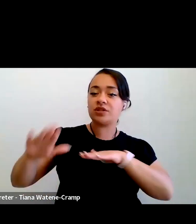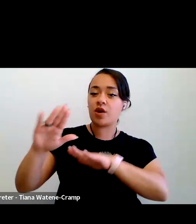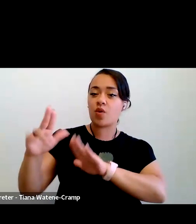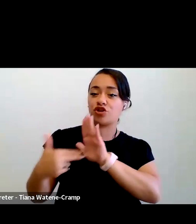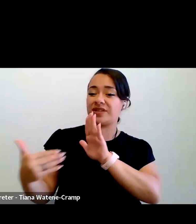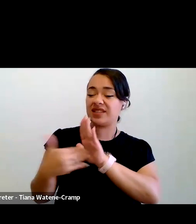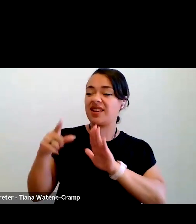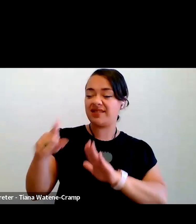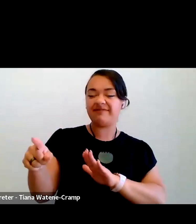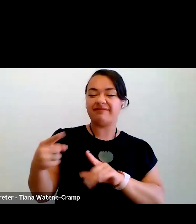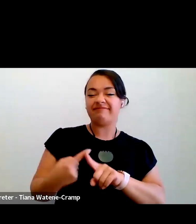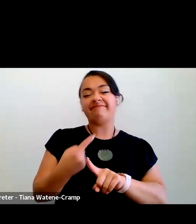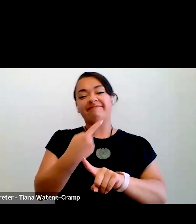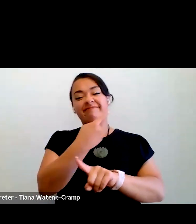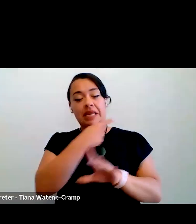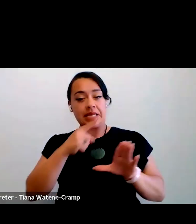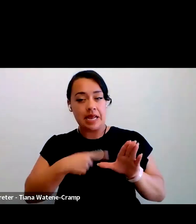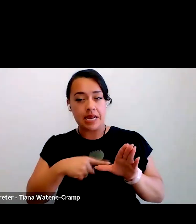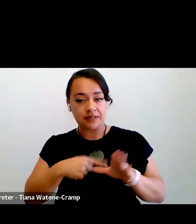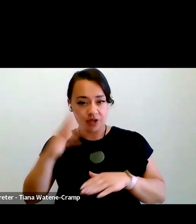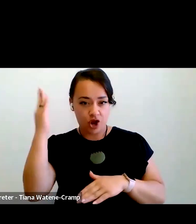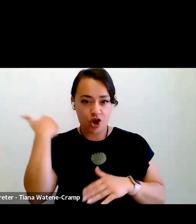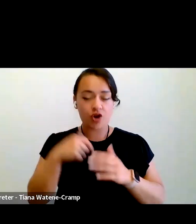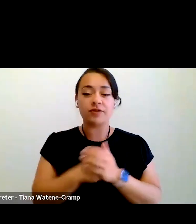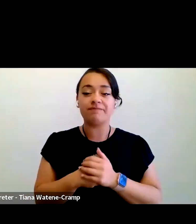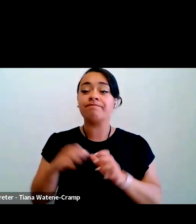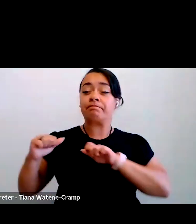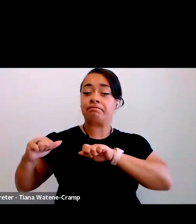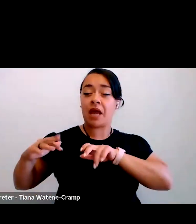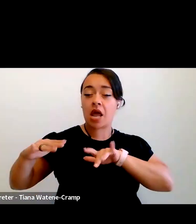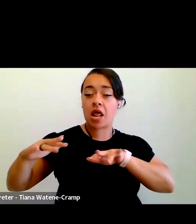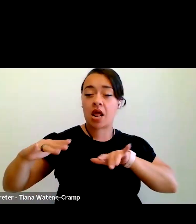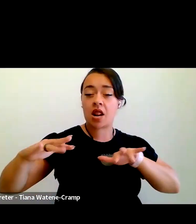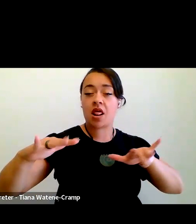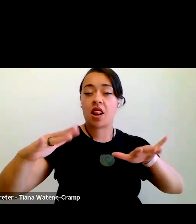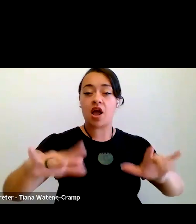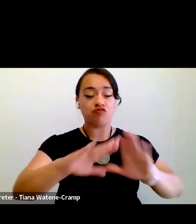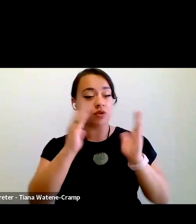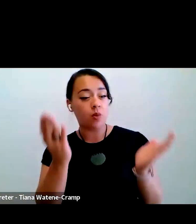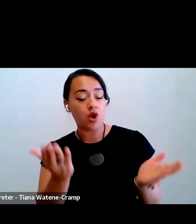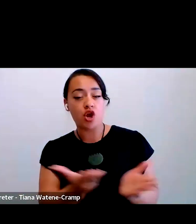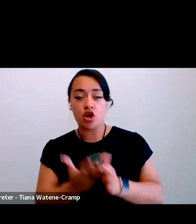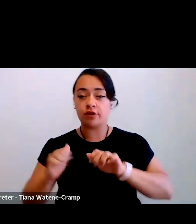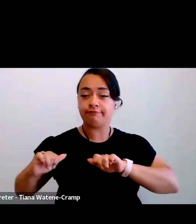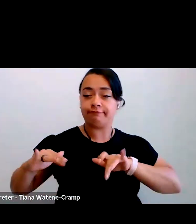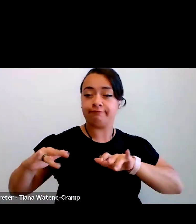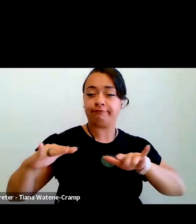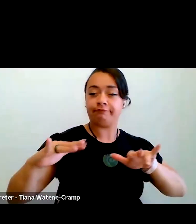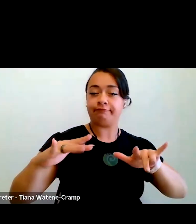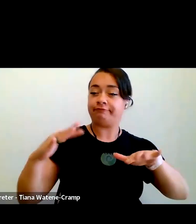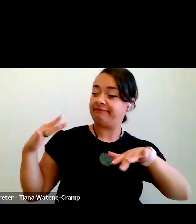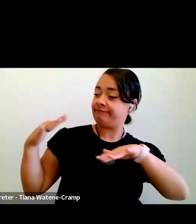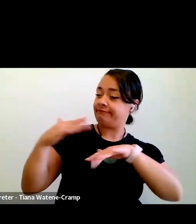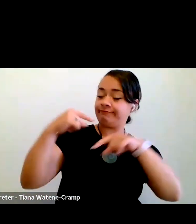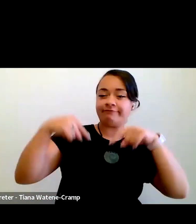later, and it is promoted across the world, and particularly in Australia, as aspirational for organisations in